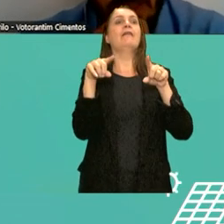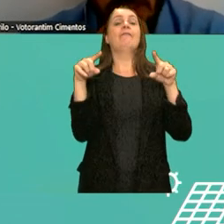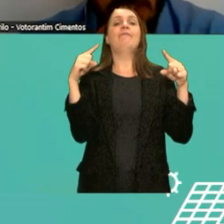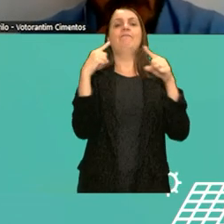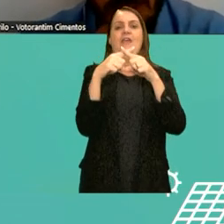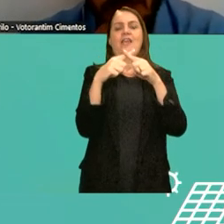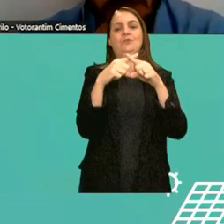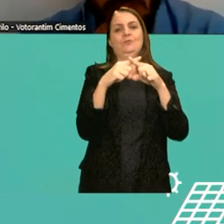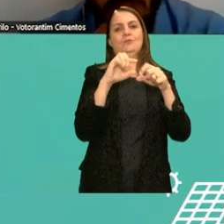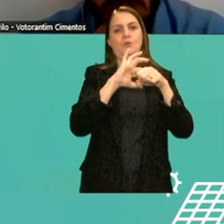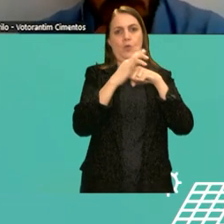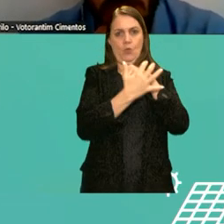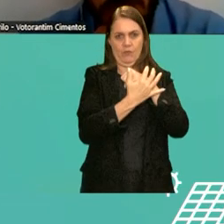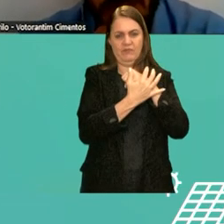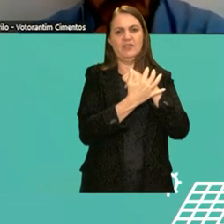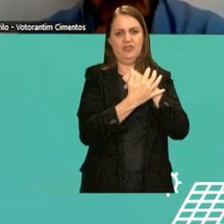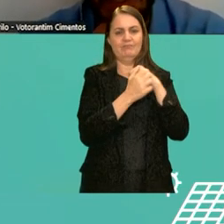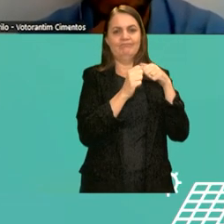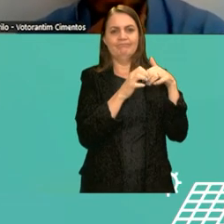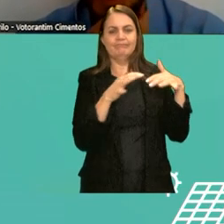the struggle that